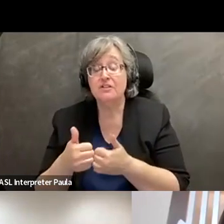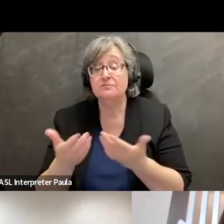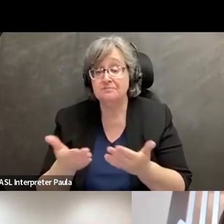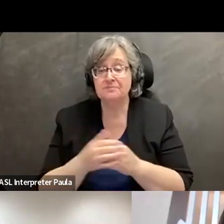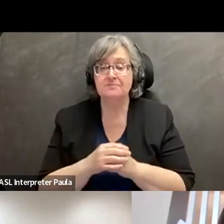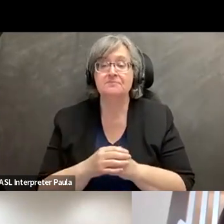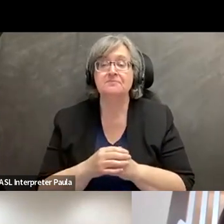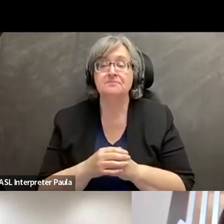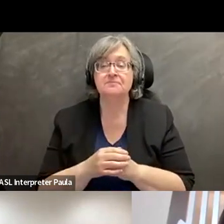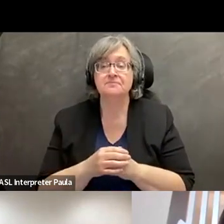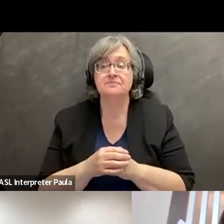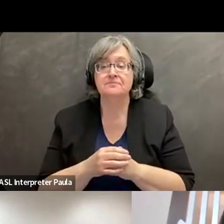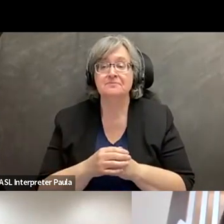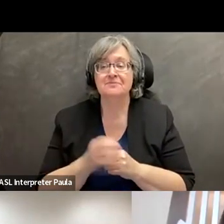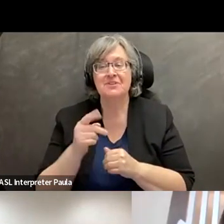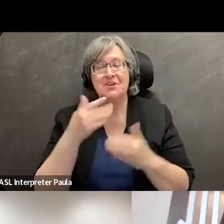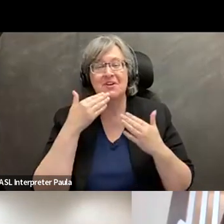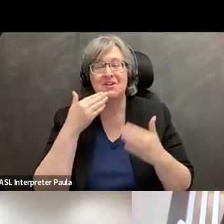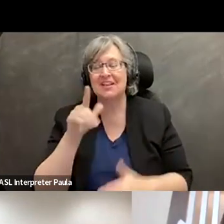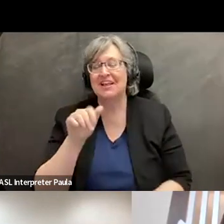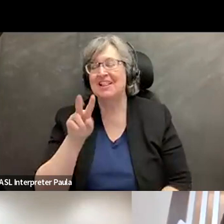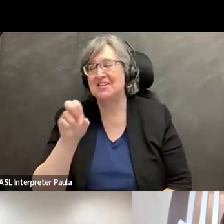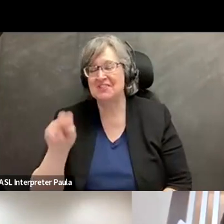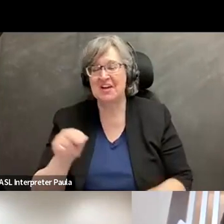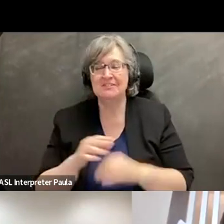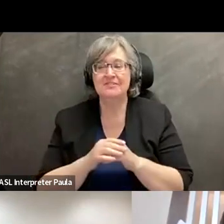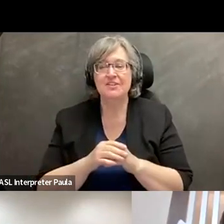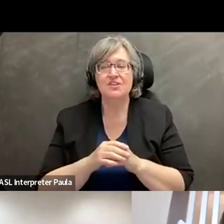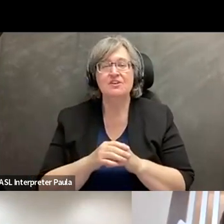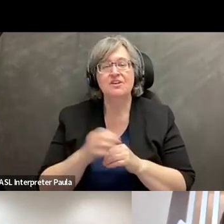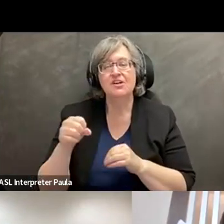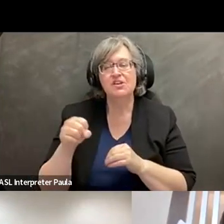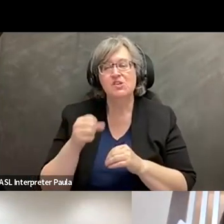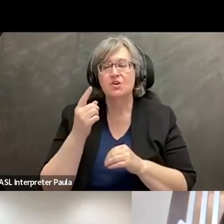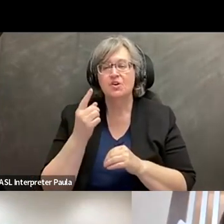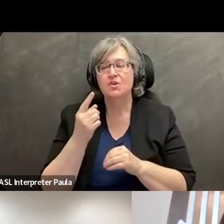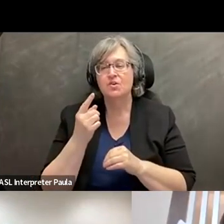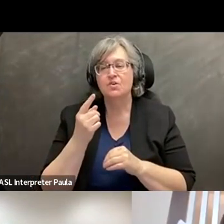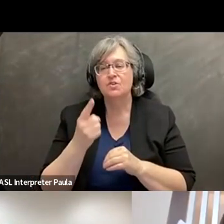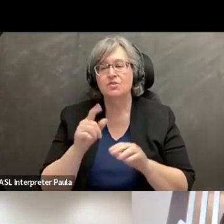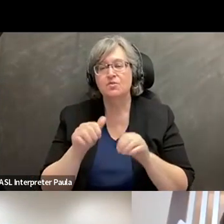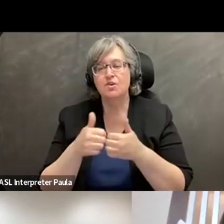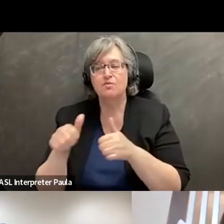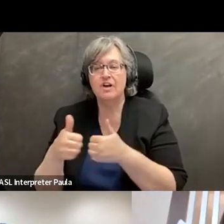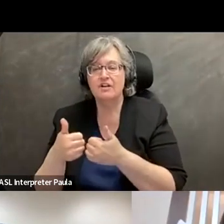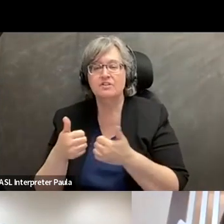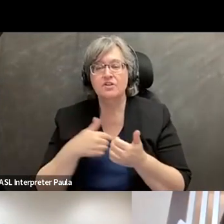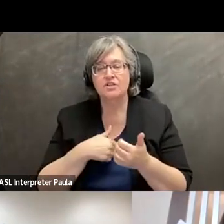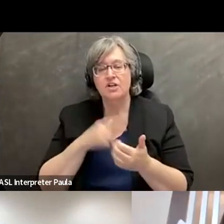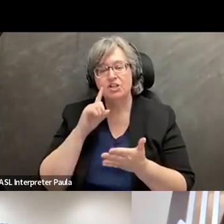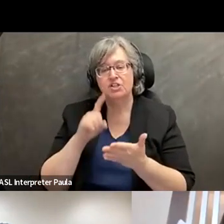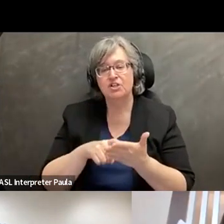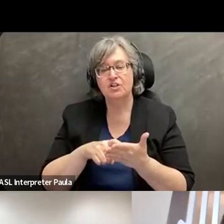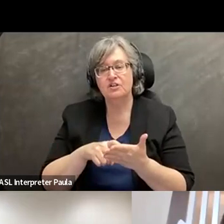points. Okay, thank you, Lavon. Yeah, one of the challenges that I noticed